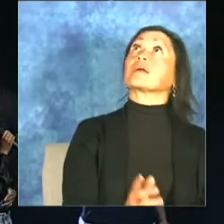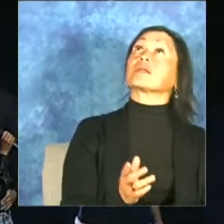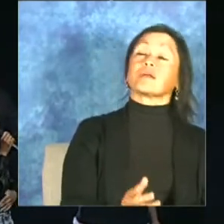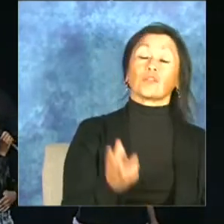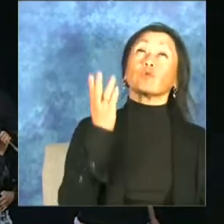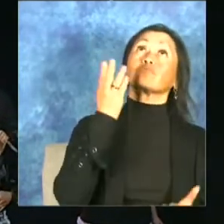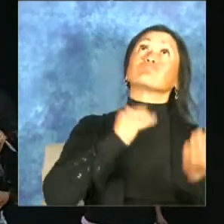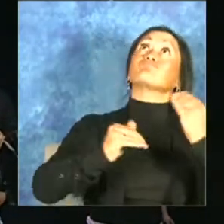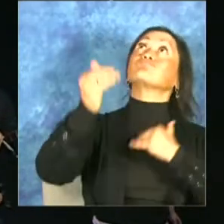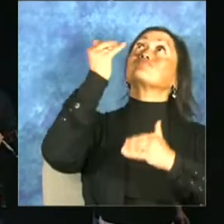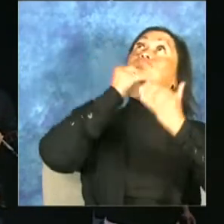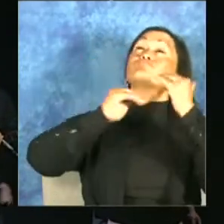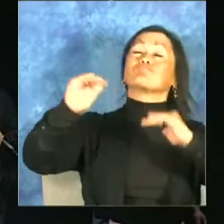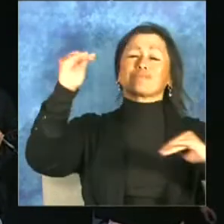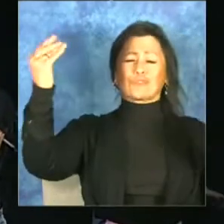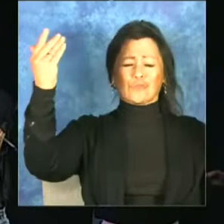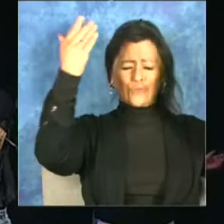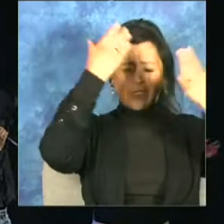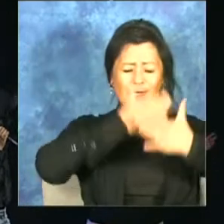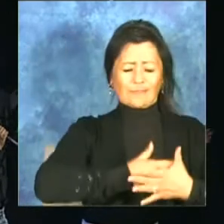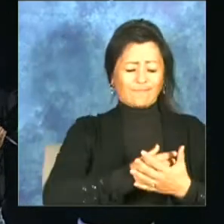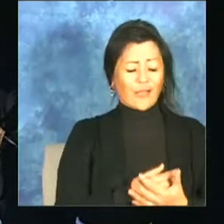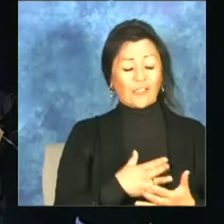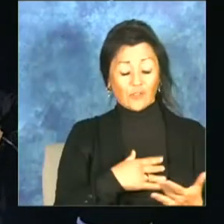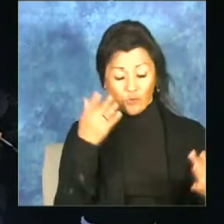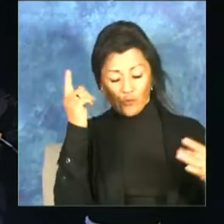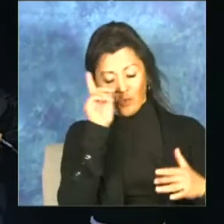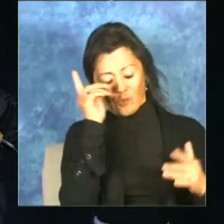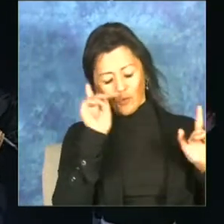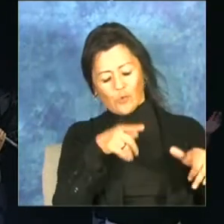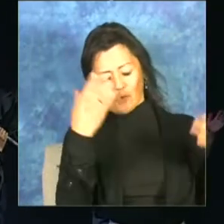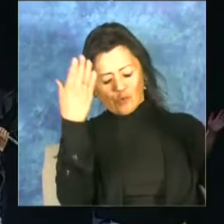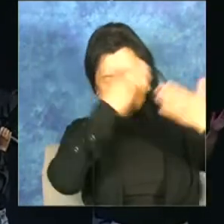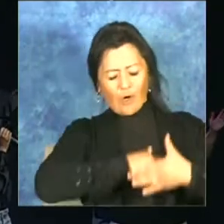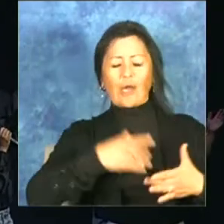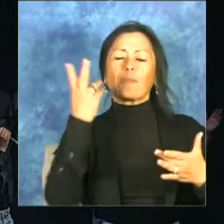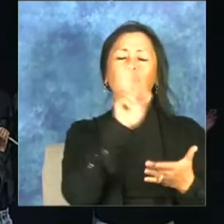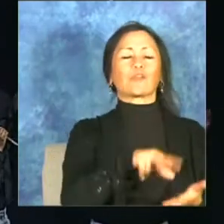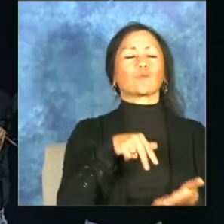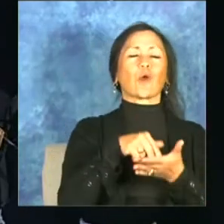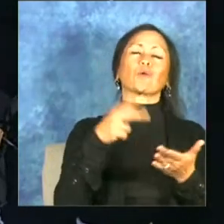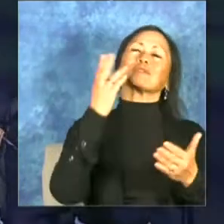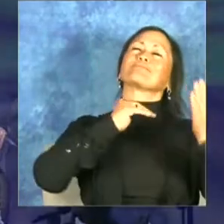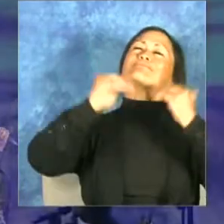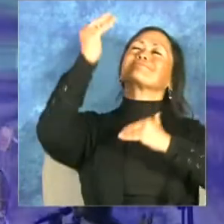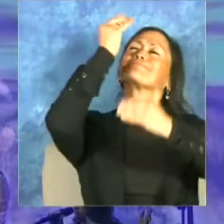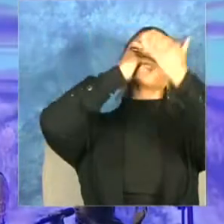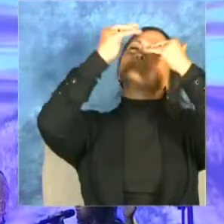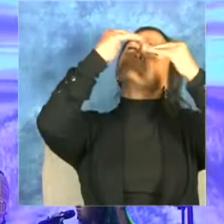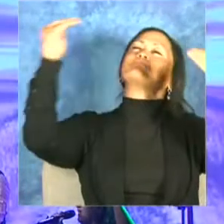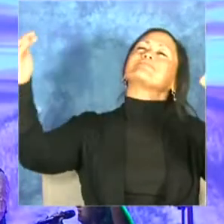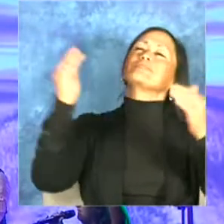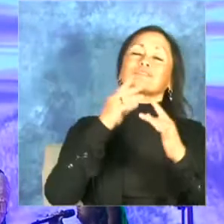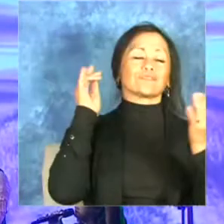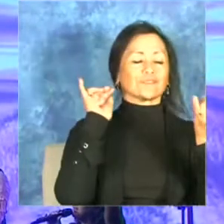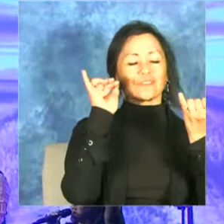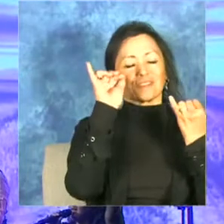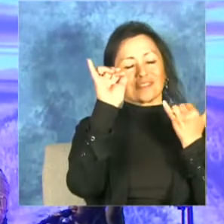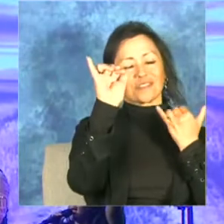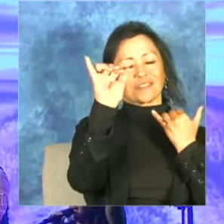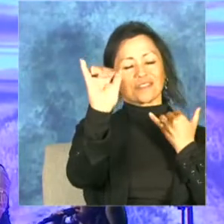Descended into darkness, you rose in glorious life.